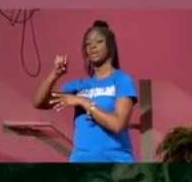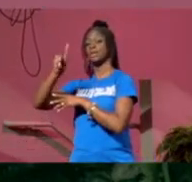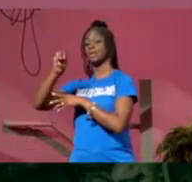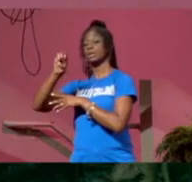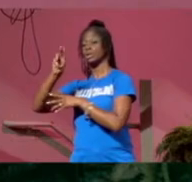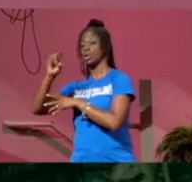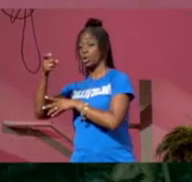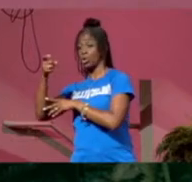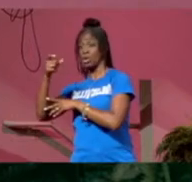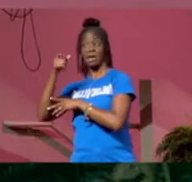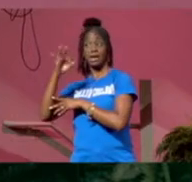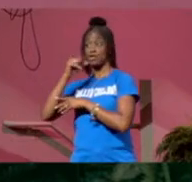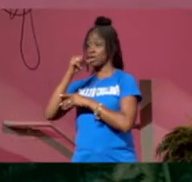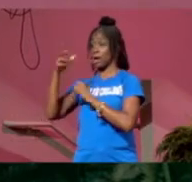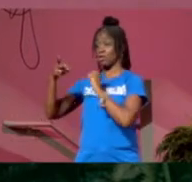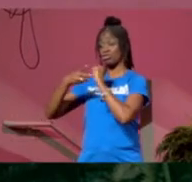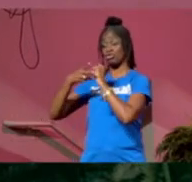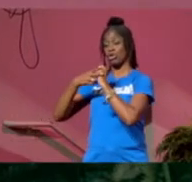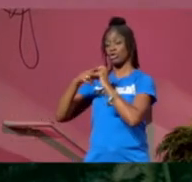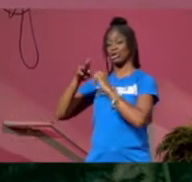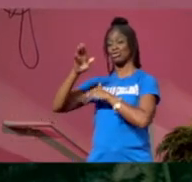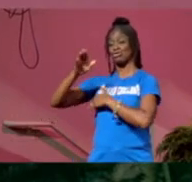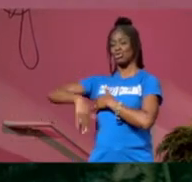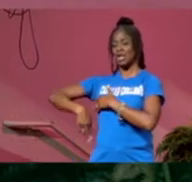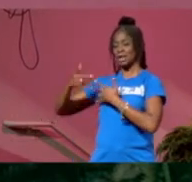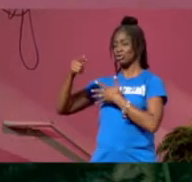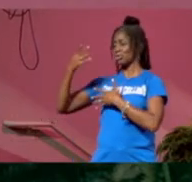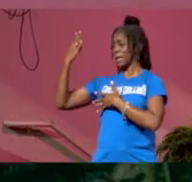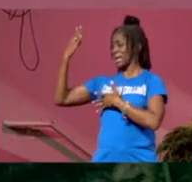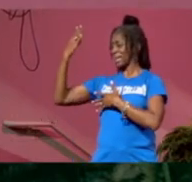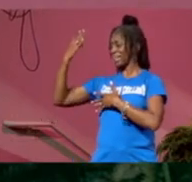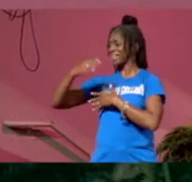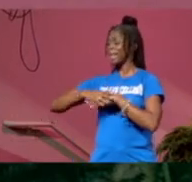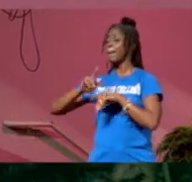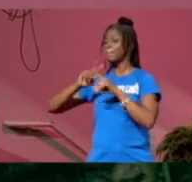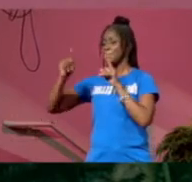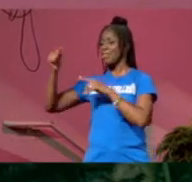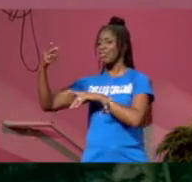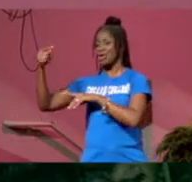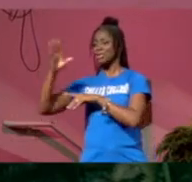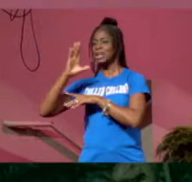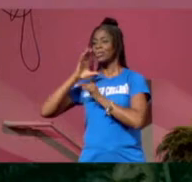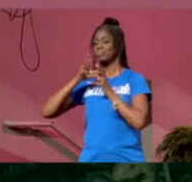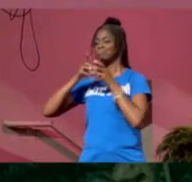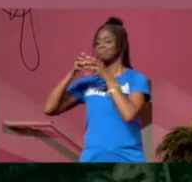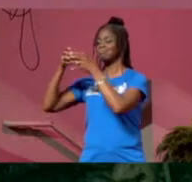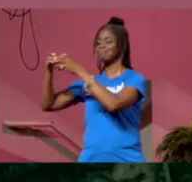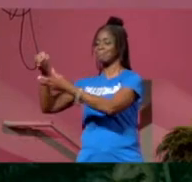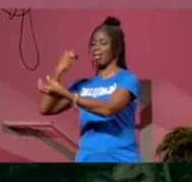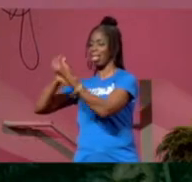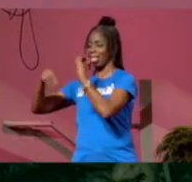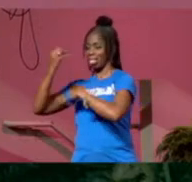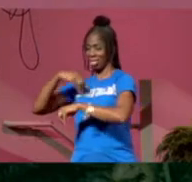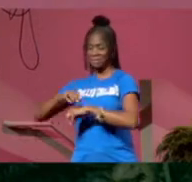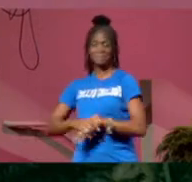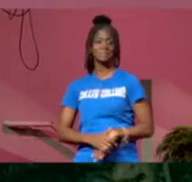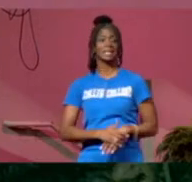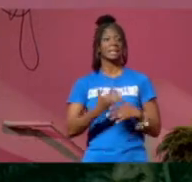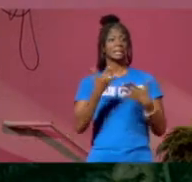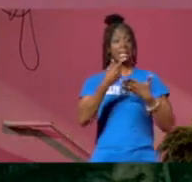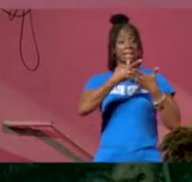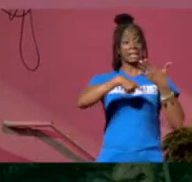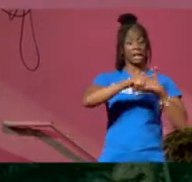Amen. Too late. All right. Next Sunday is super special. Next Sunday is super special. Let the church say Superhero